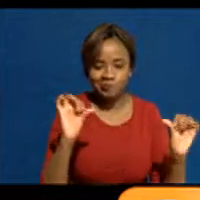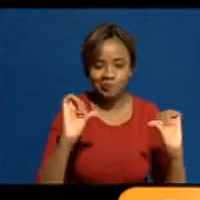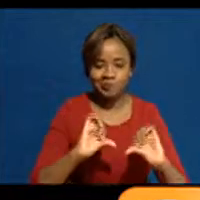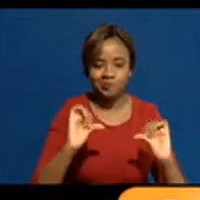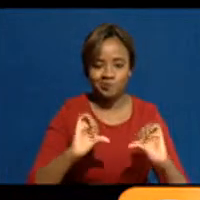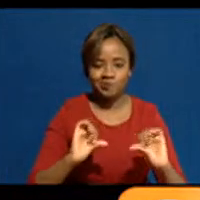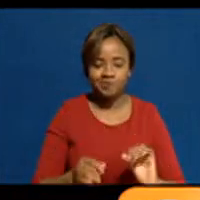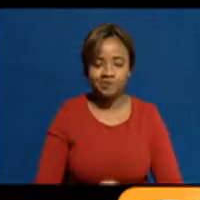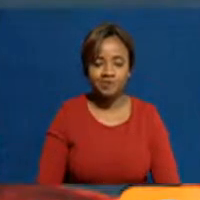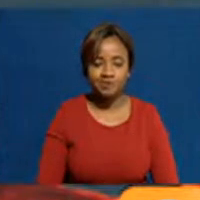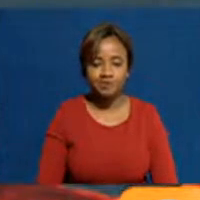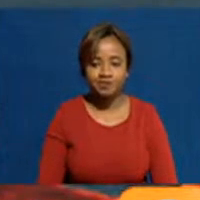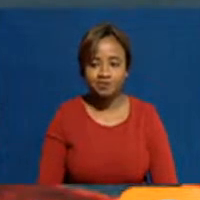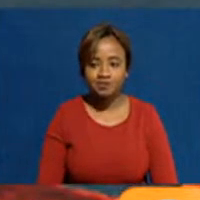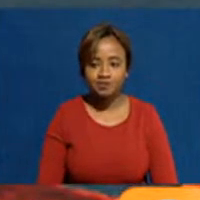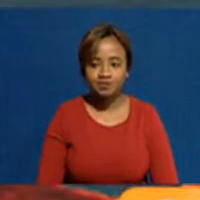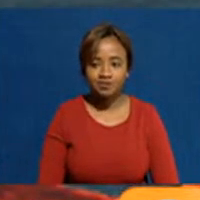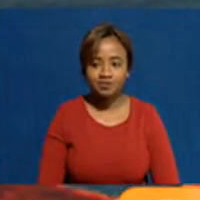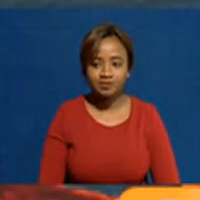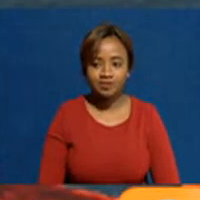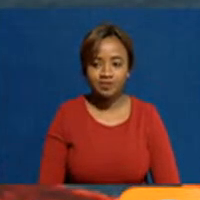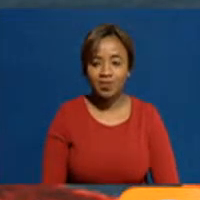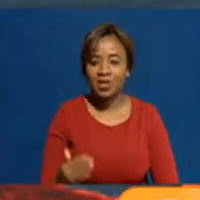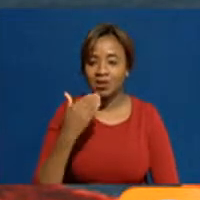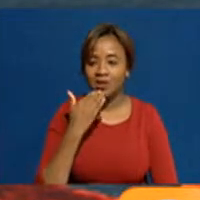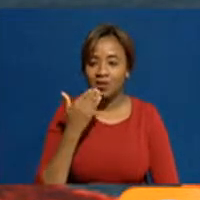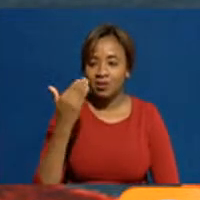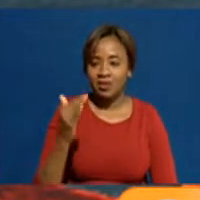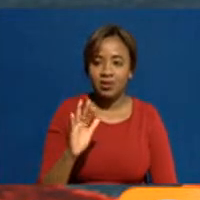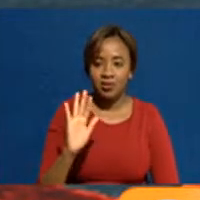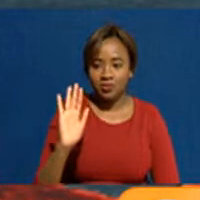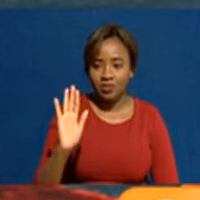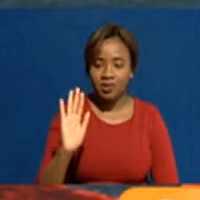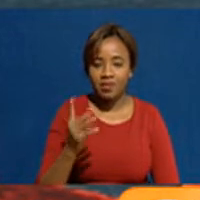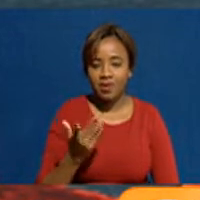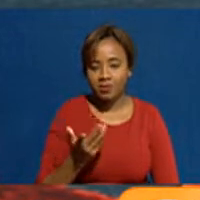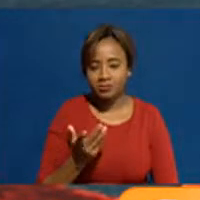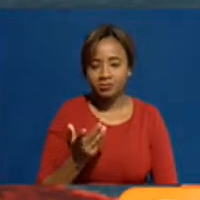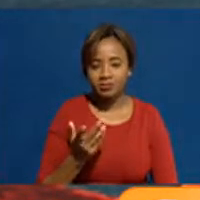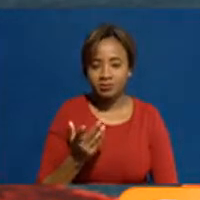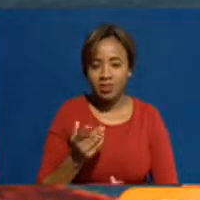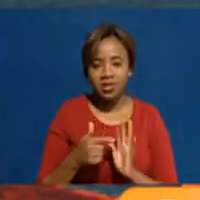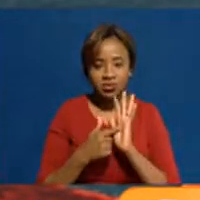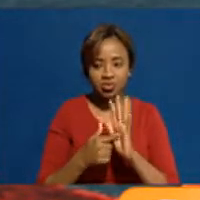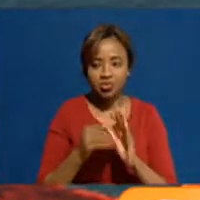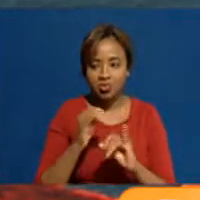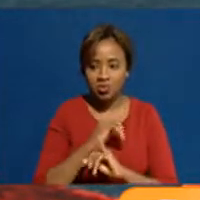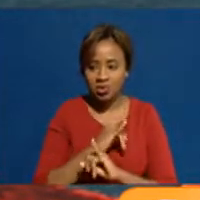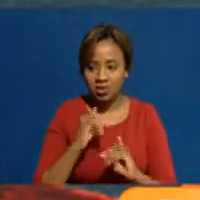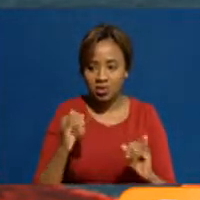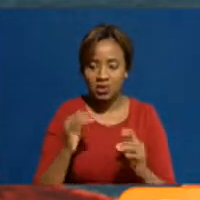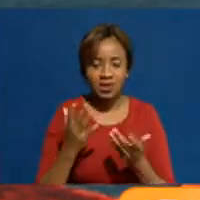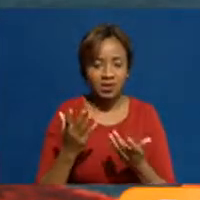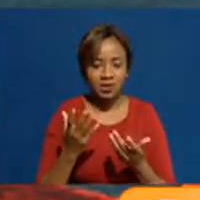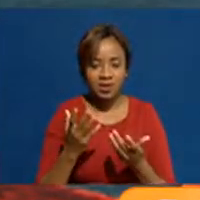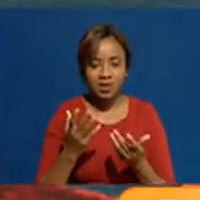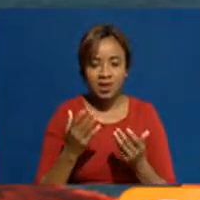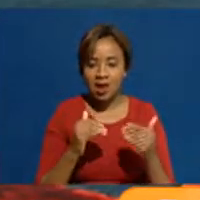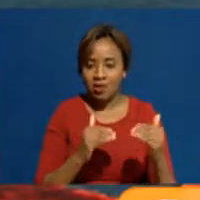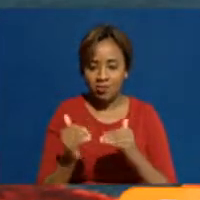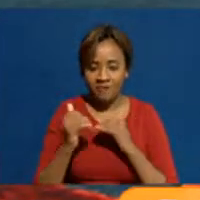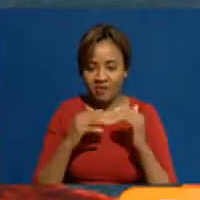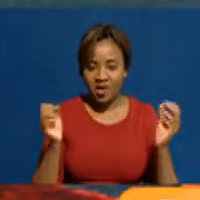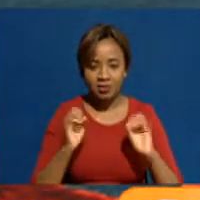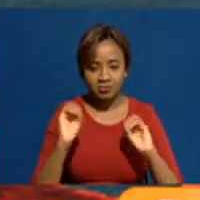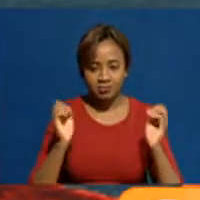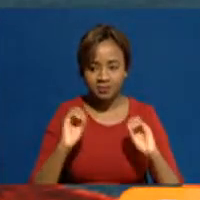Challenge. And certainly thank you for speaking to the inequalities that exist in the curriculum, at least from your perspective,